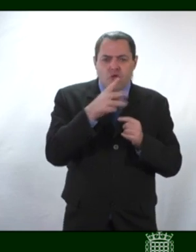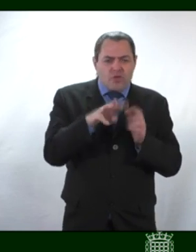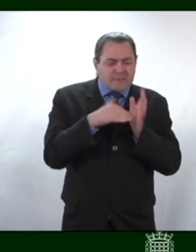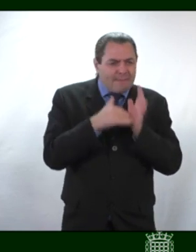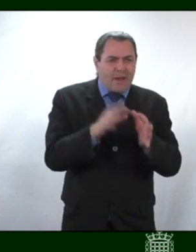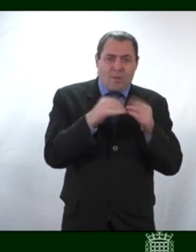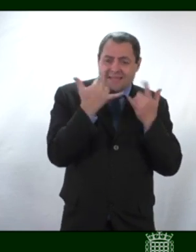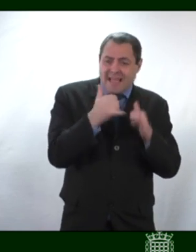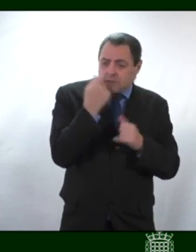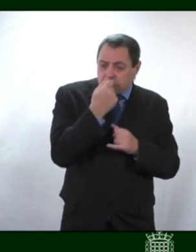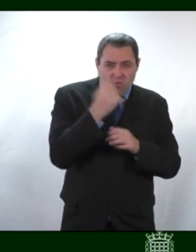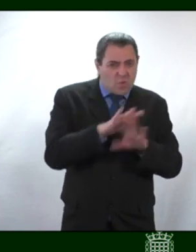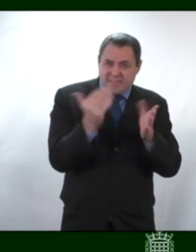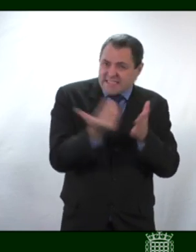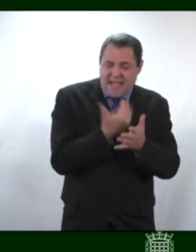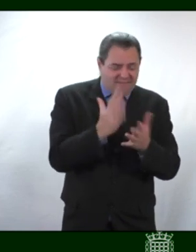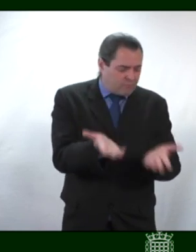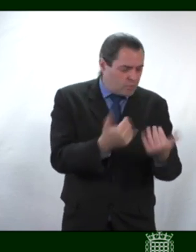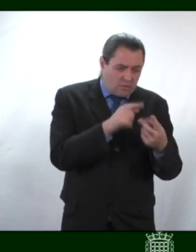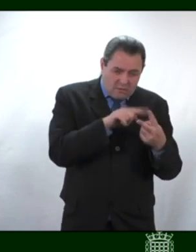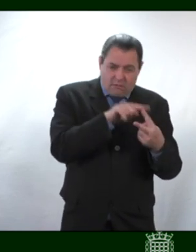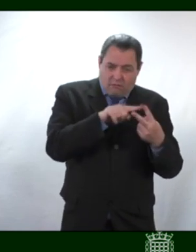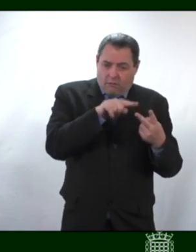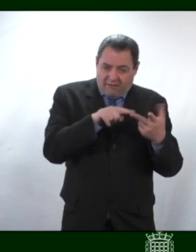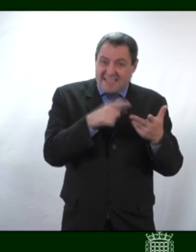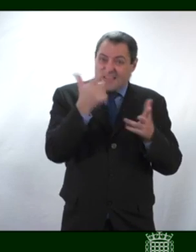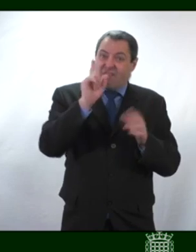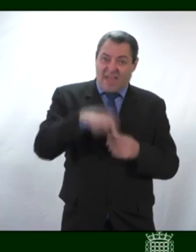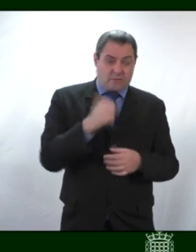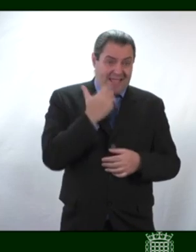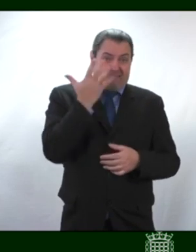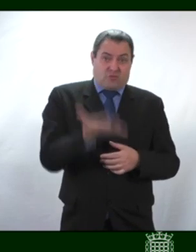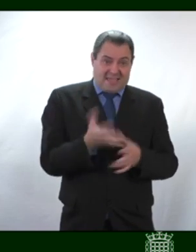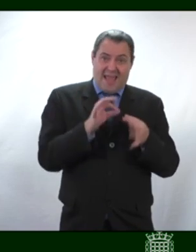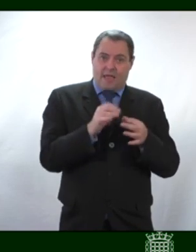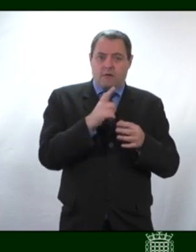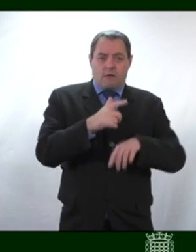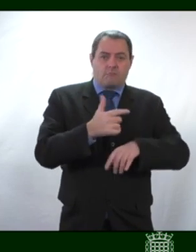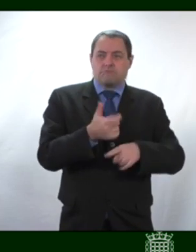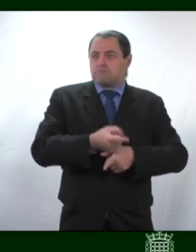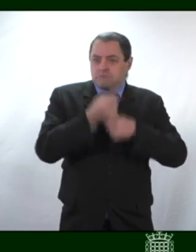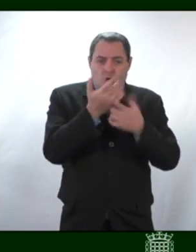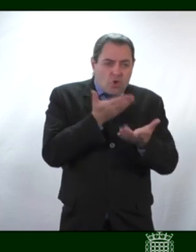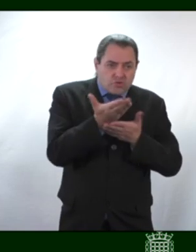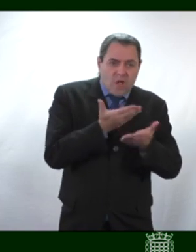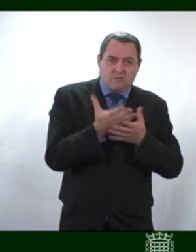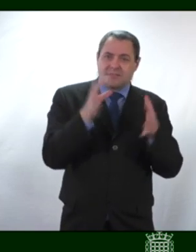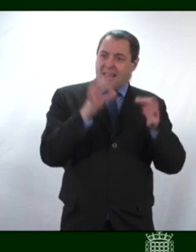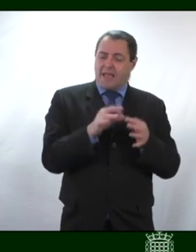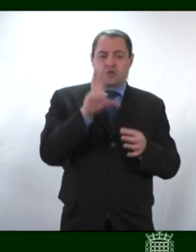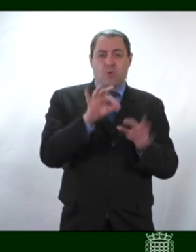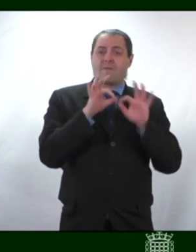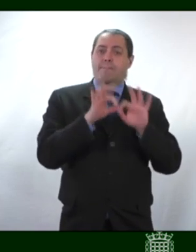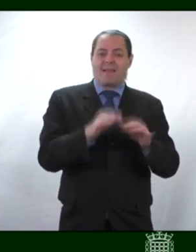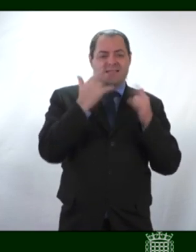turned out to be unsafe and had to be recalled. And he's spending £7,000 a day on consultants as part of his failing £12 billion test